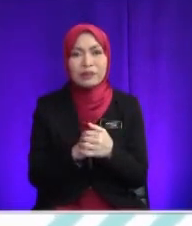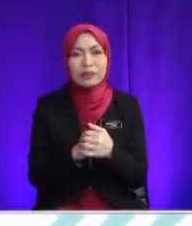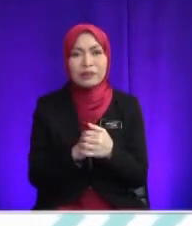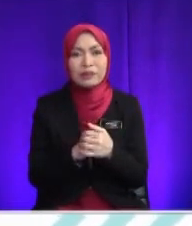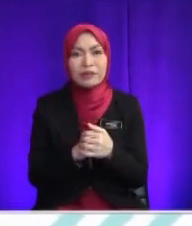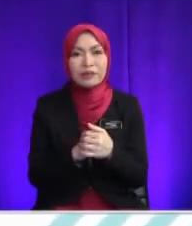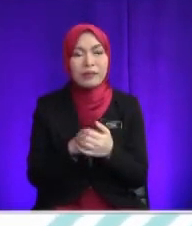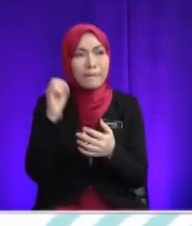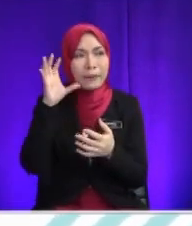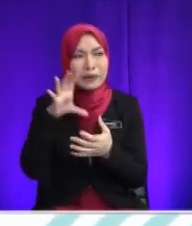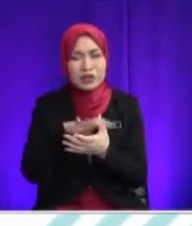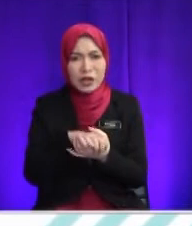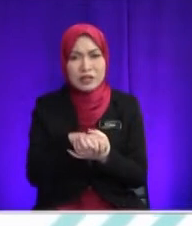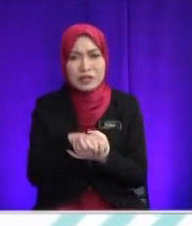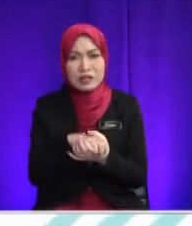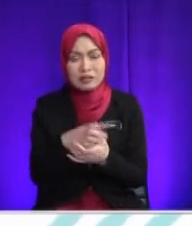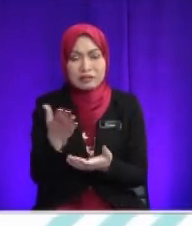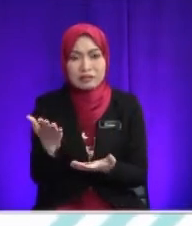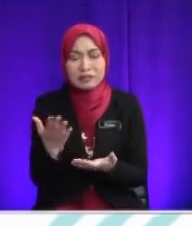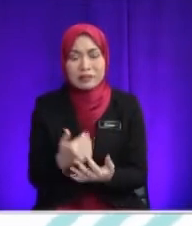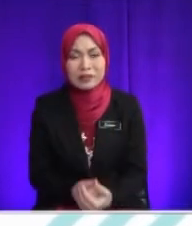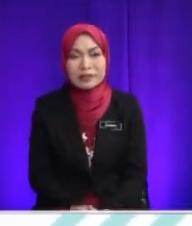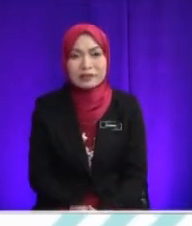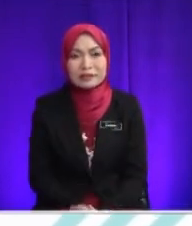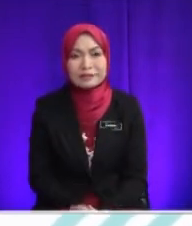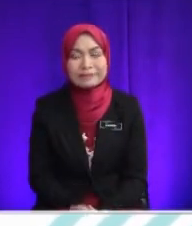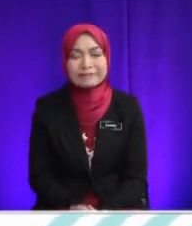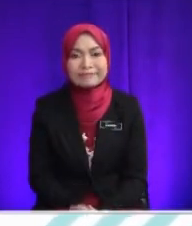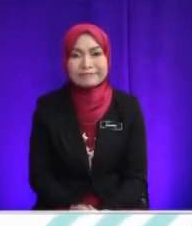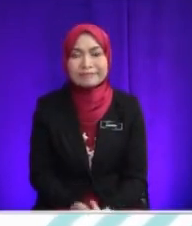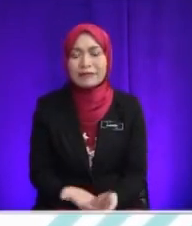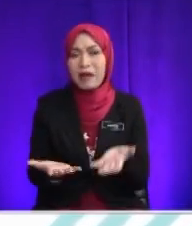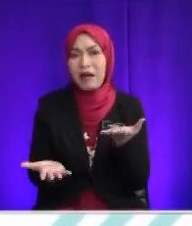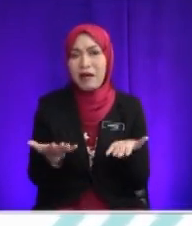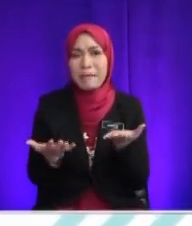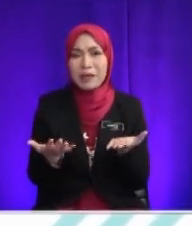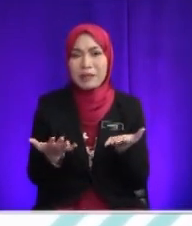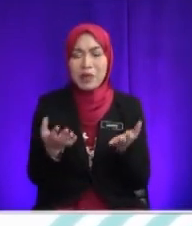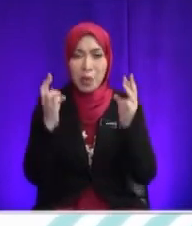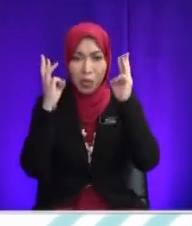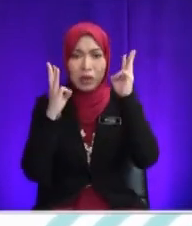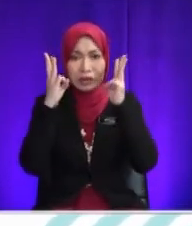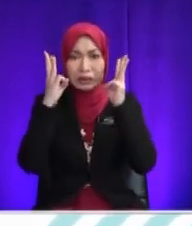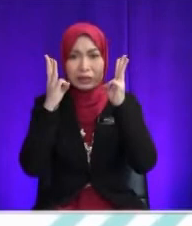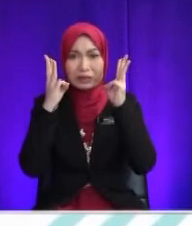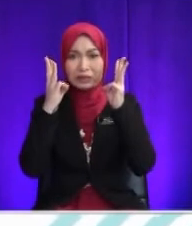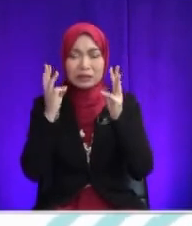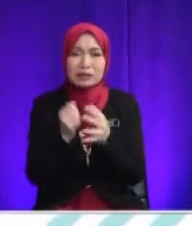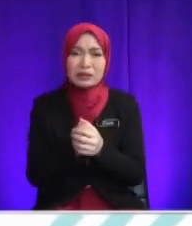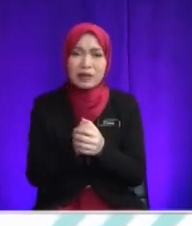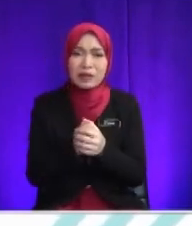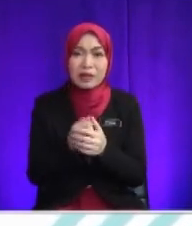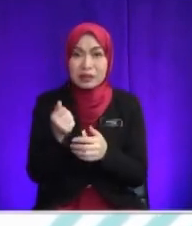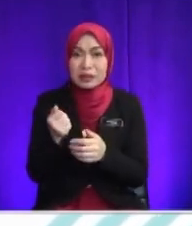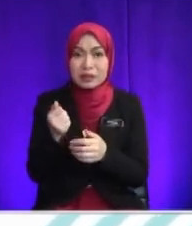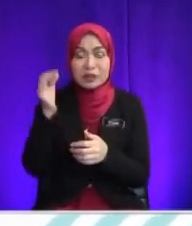audio. Uh-huh. So this one can be ruled out because it is totally inaccurate. And then we have C. She thinks people treat her unfairly.